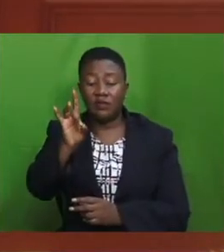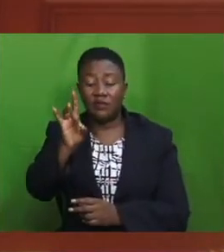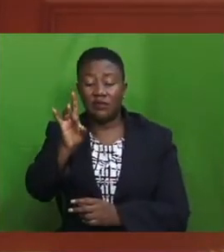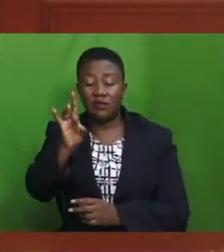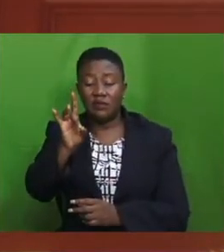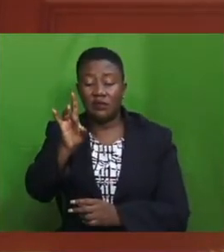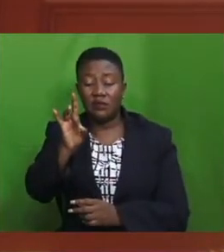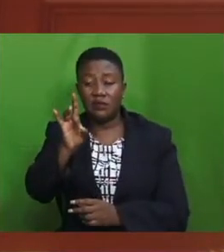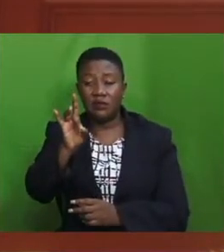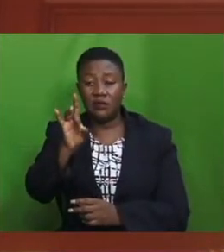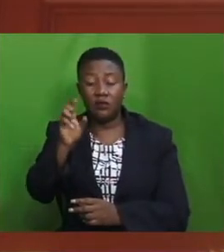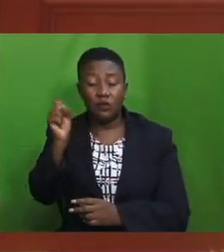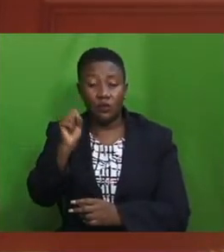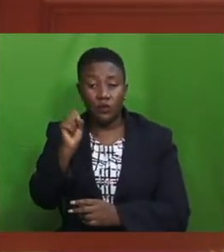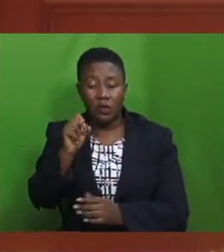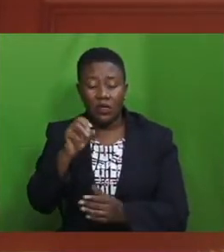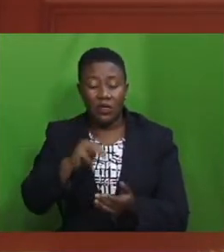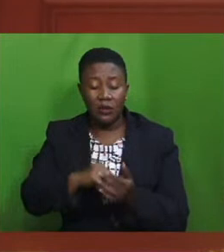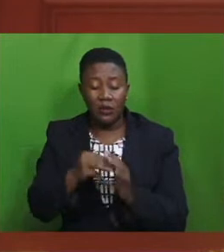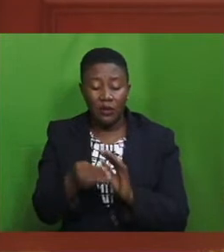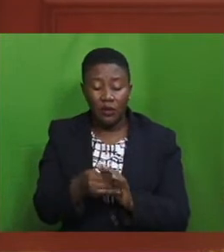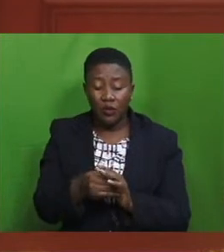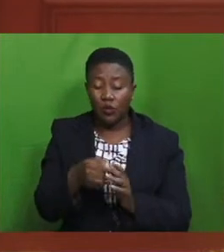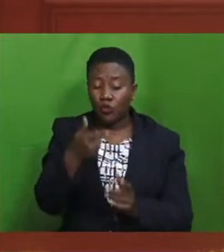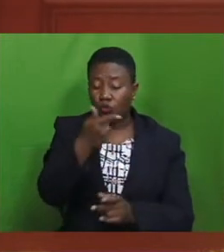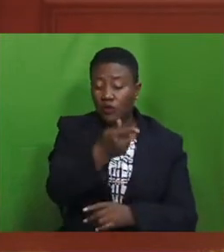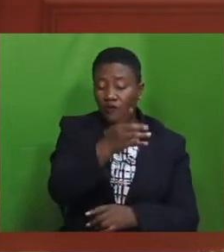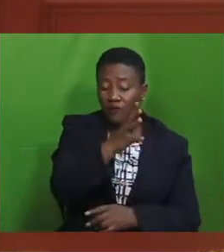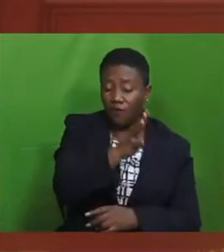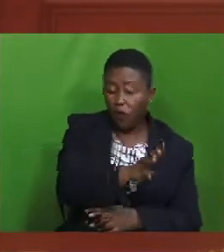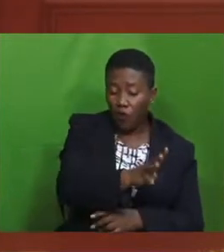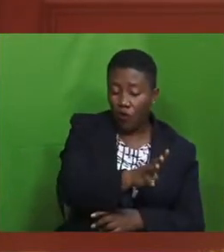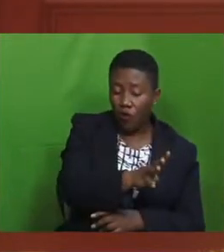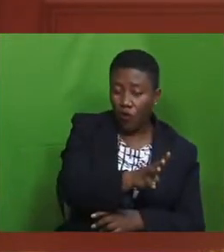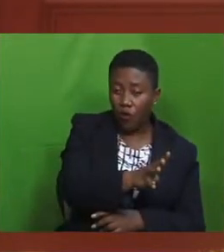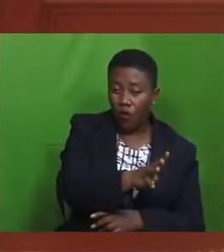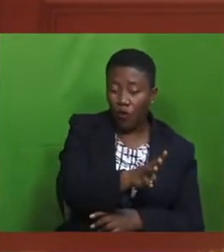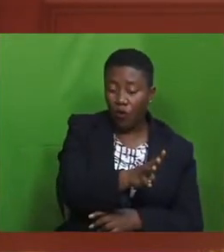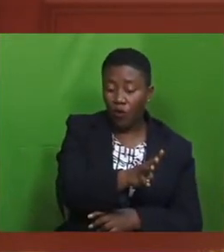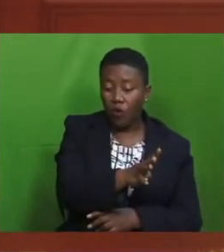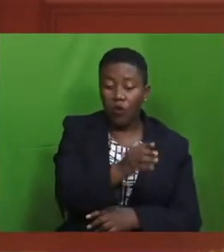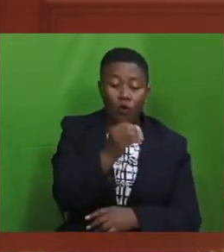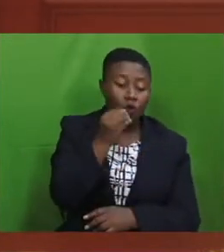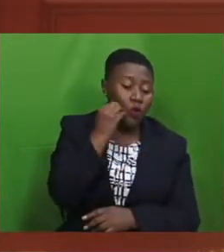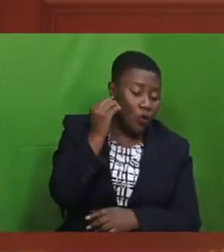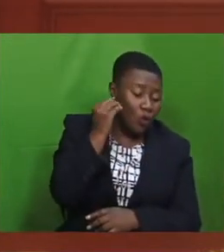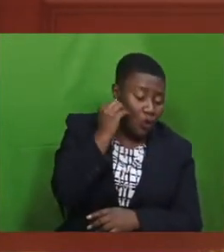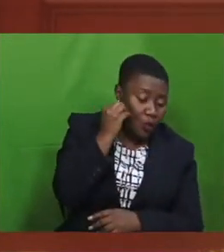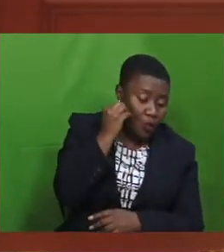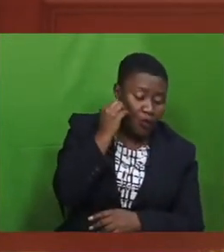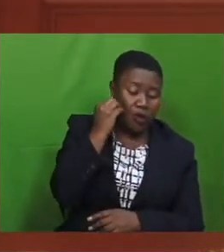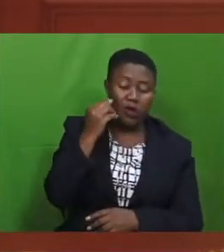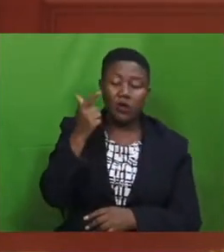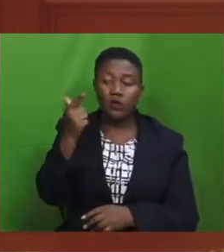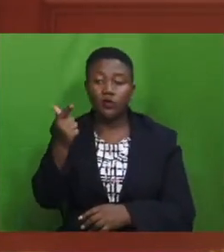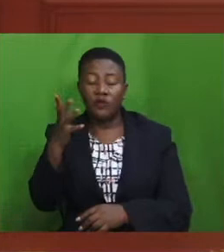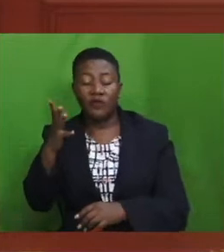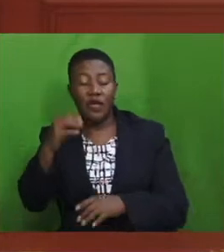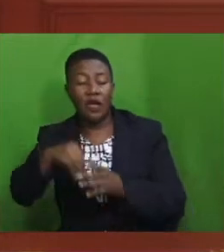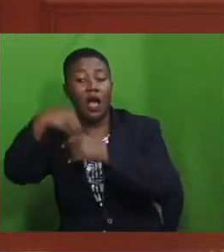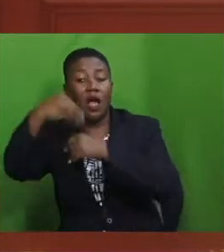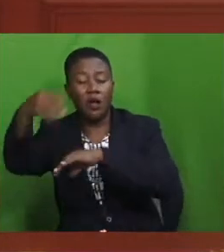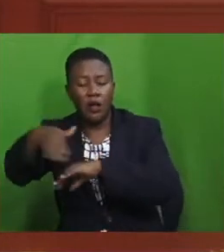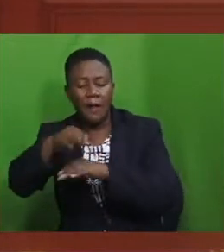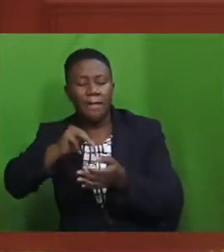then you have 24 billion domestic, then you have 25 billion external. It means that you need more